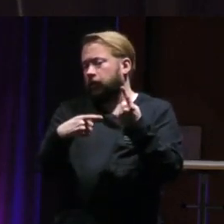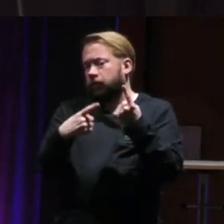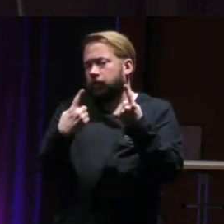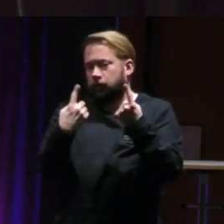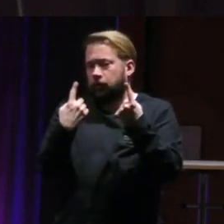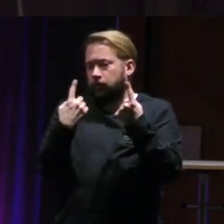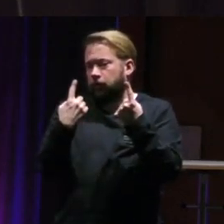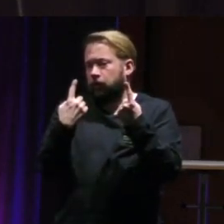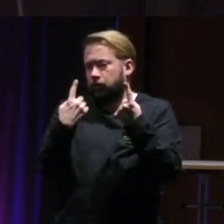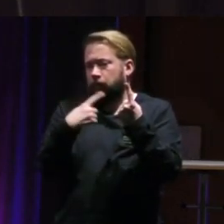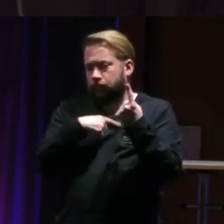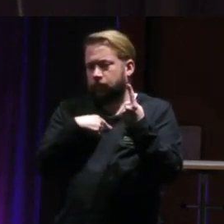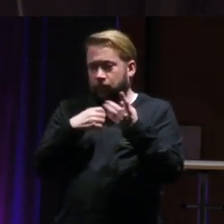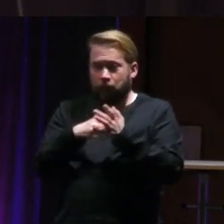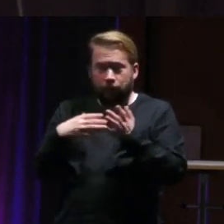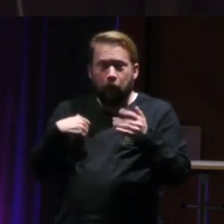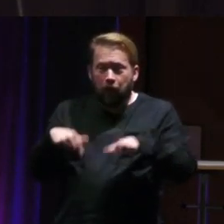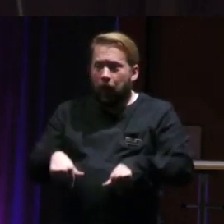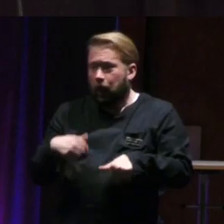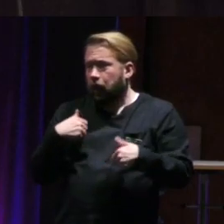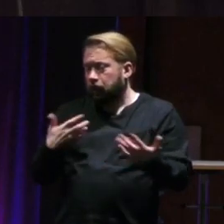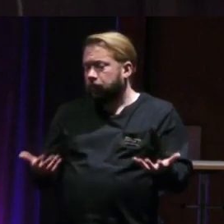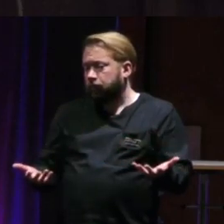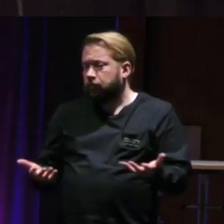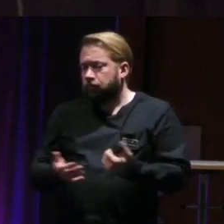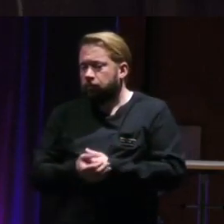And I'm here for that.